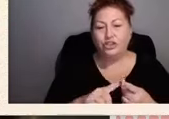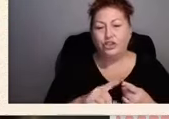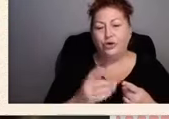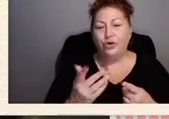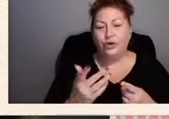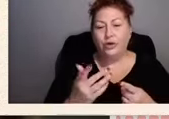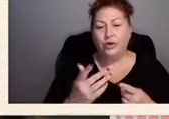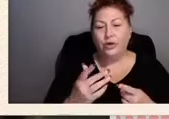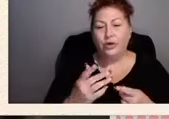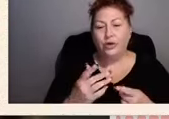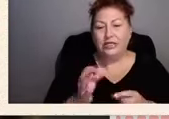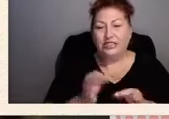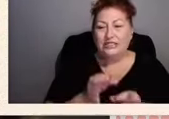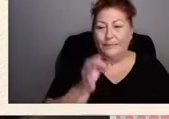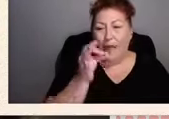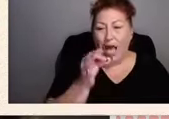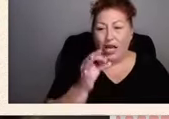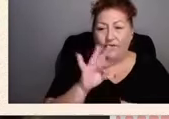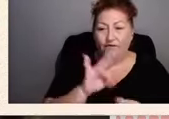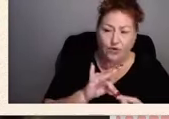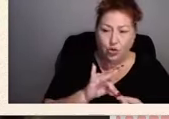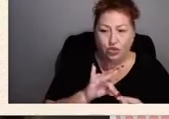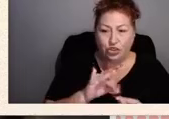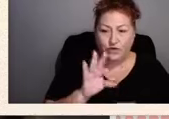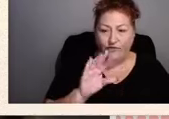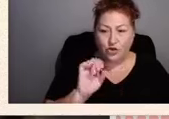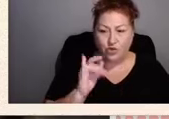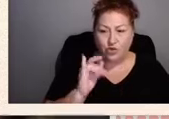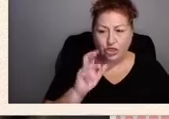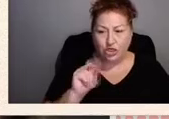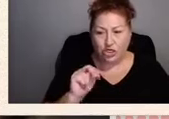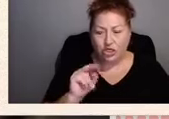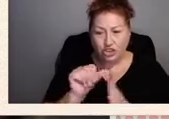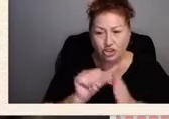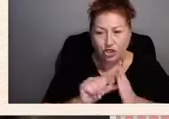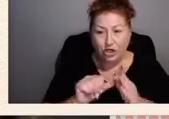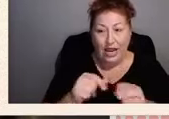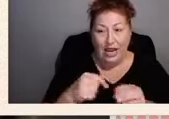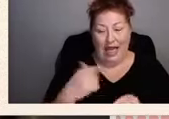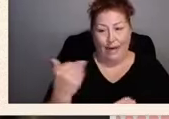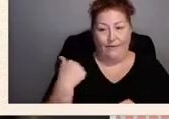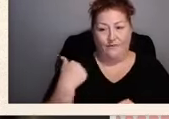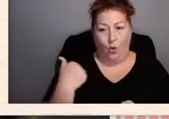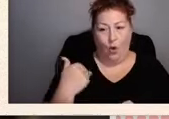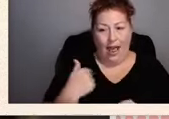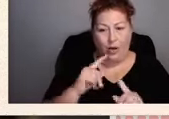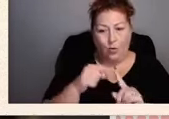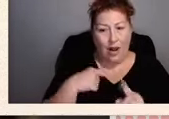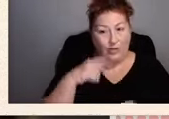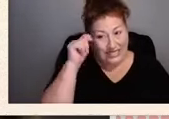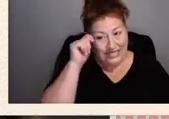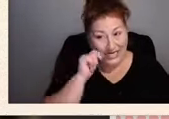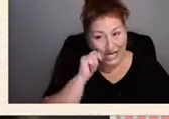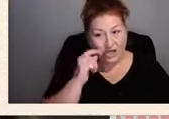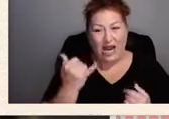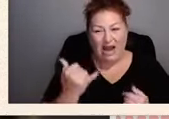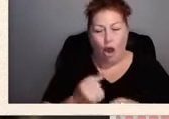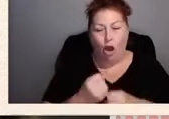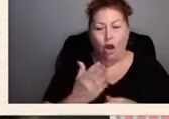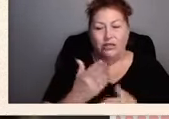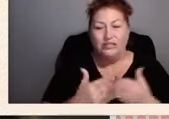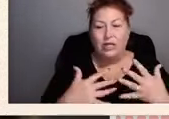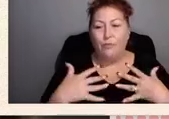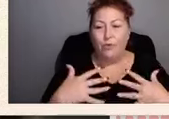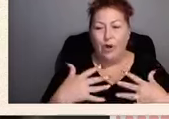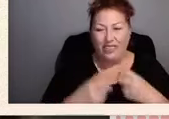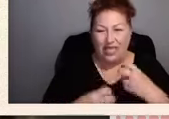fusion surgery that I had as a teenager, but that is now causing me some breathing issues and things of that nature.